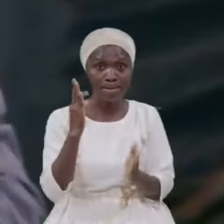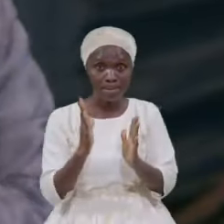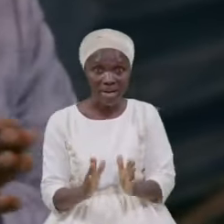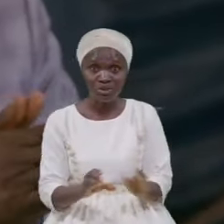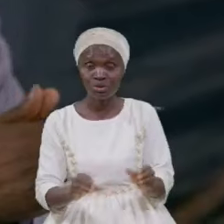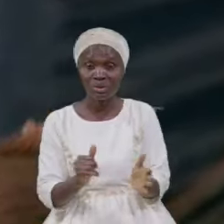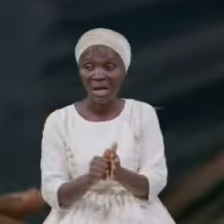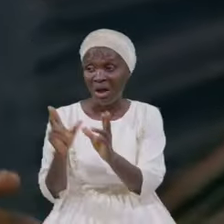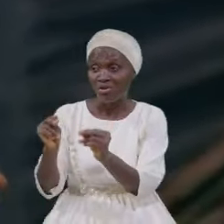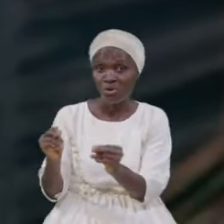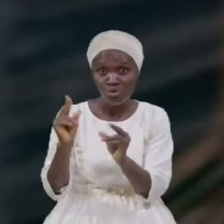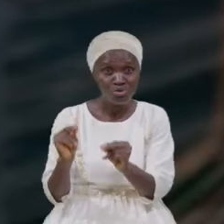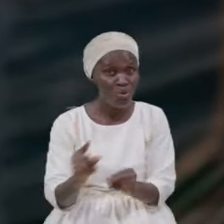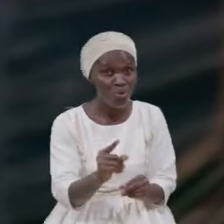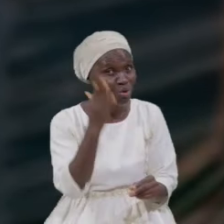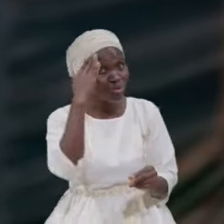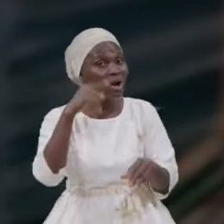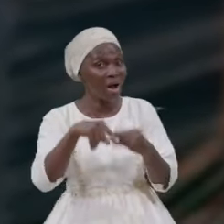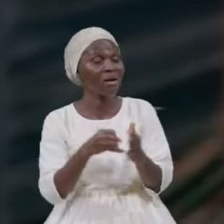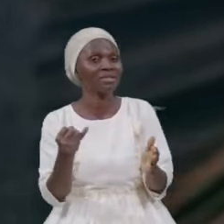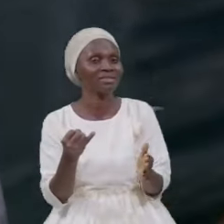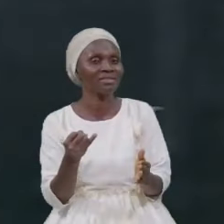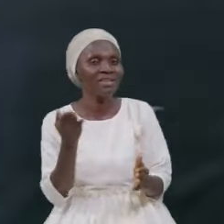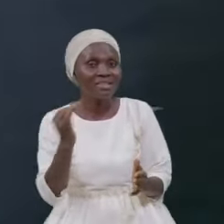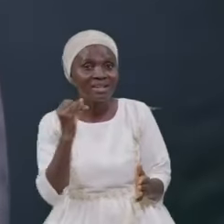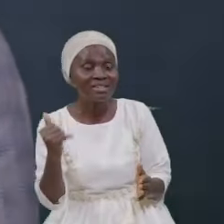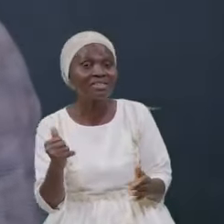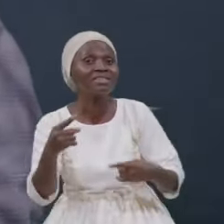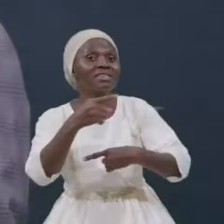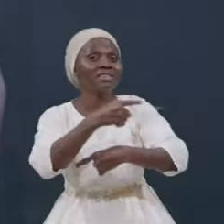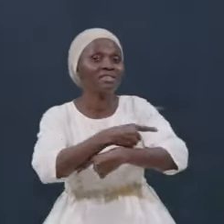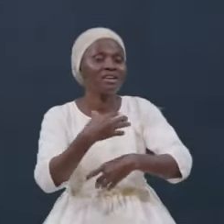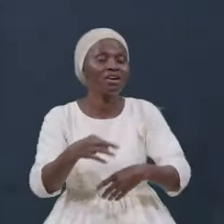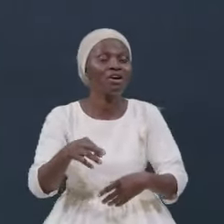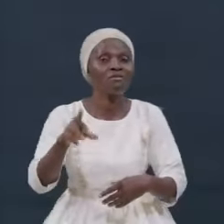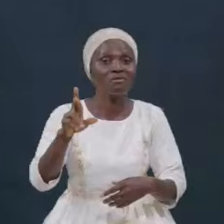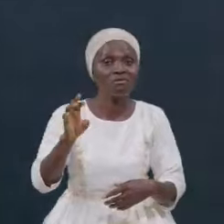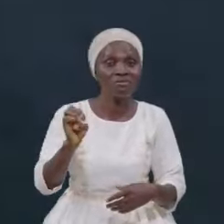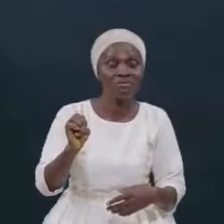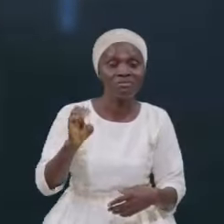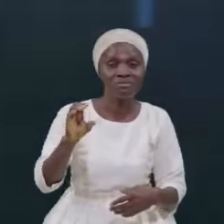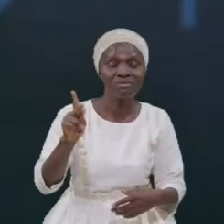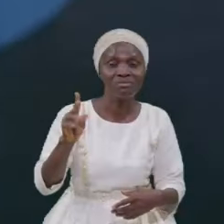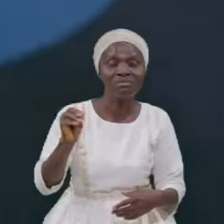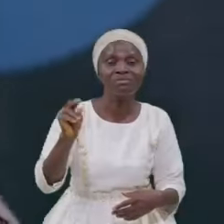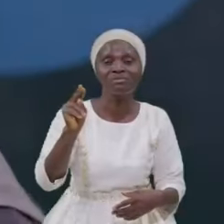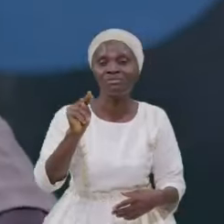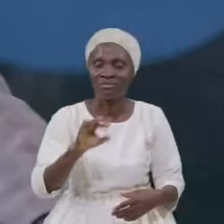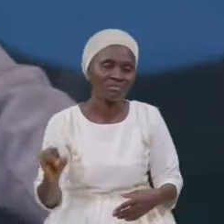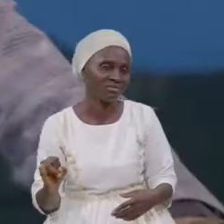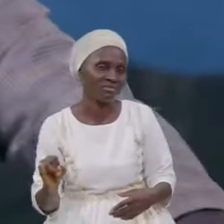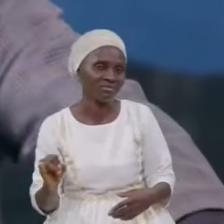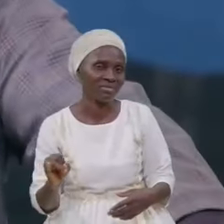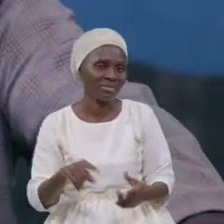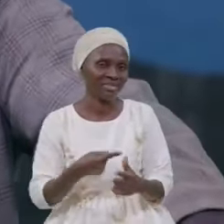a reckoning day, and then we'll come. We can deceive people, but you cannot deceive God. It will